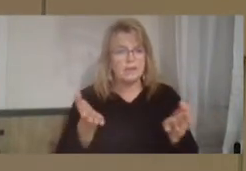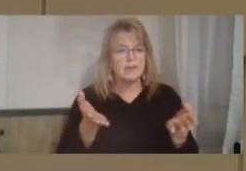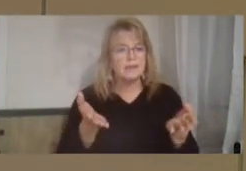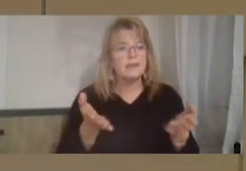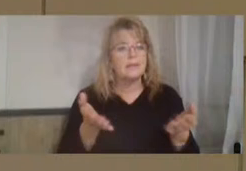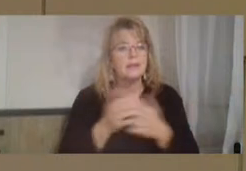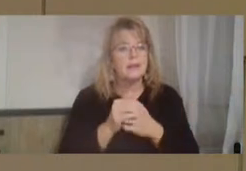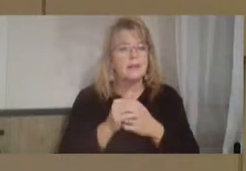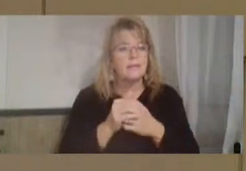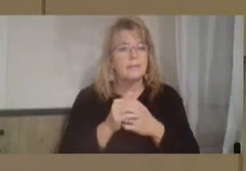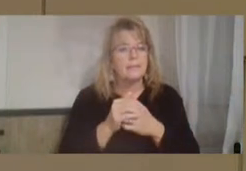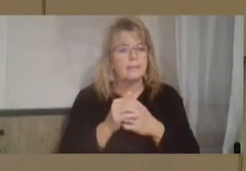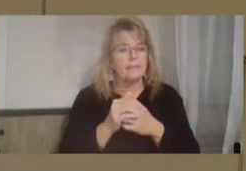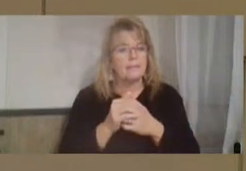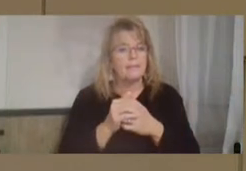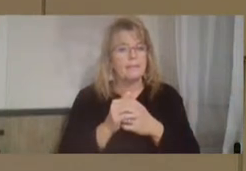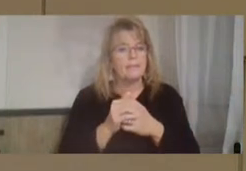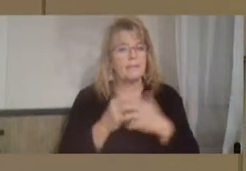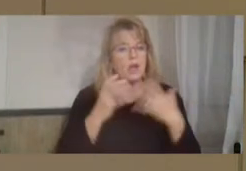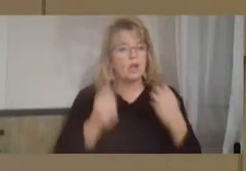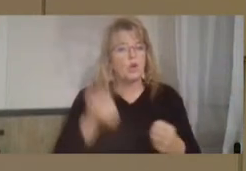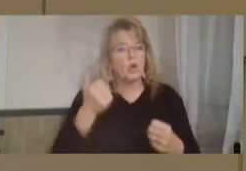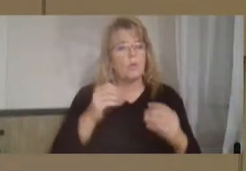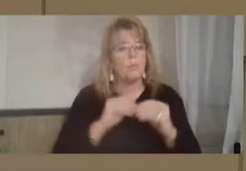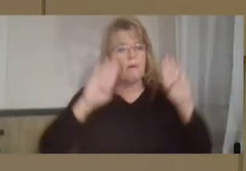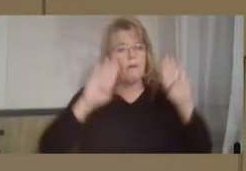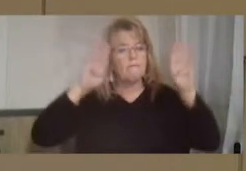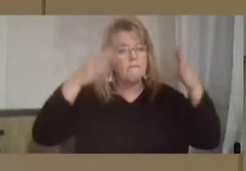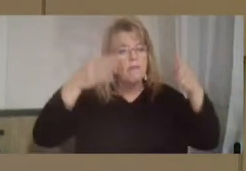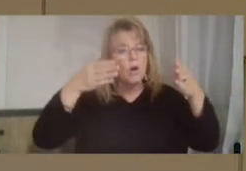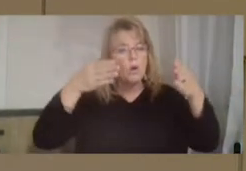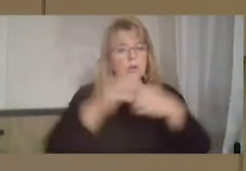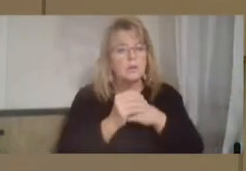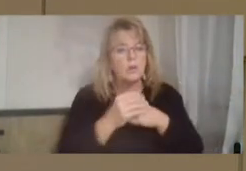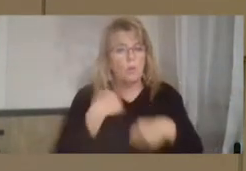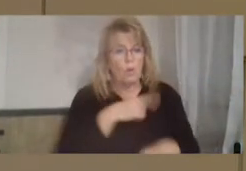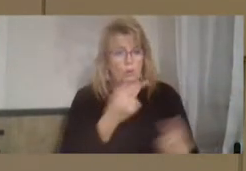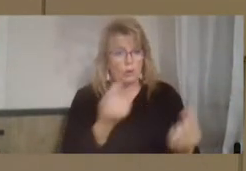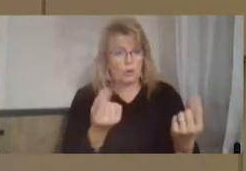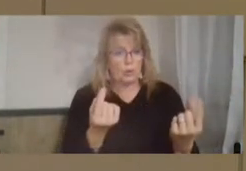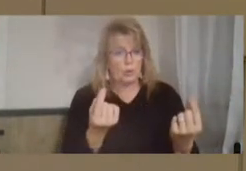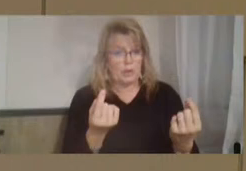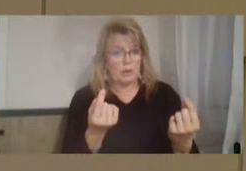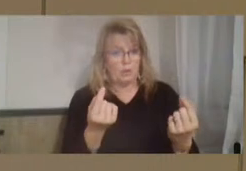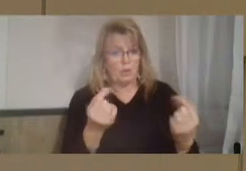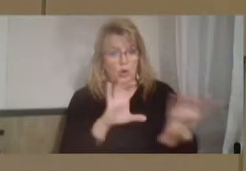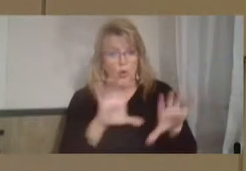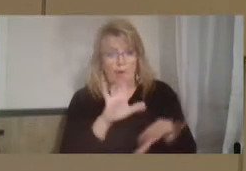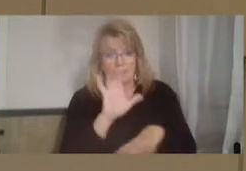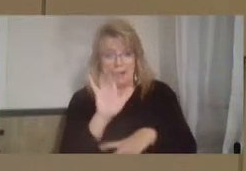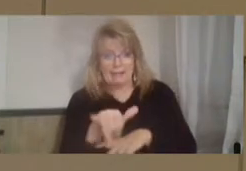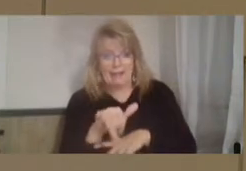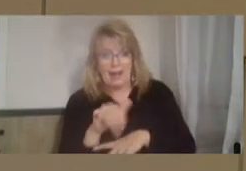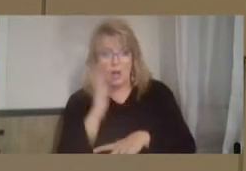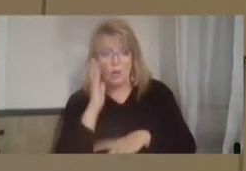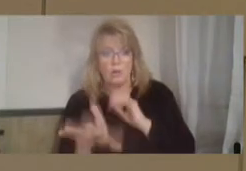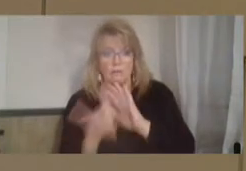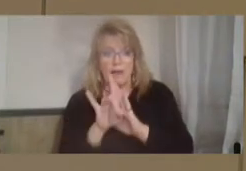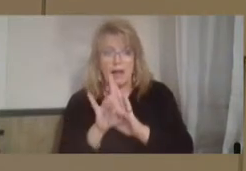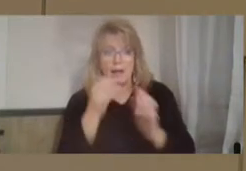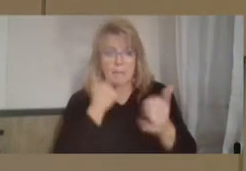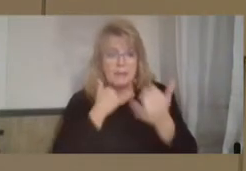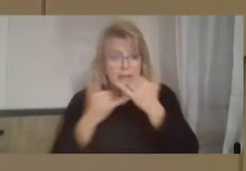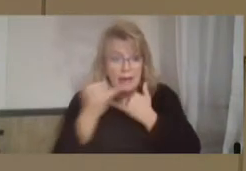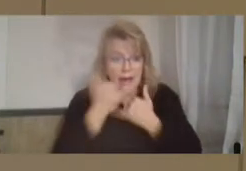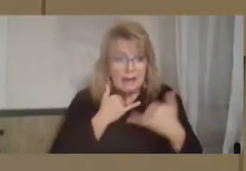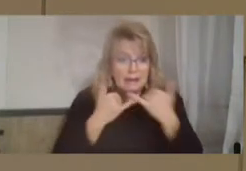a stronger, more focused look at what we're doing. So when you do things like that, you will find mistakes and gaps. So